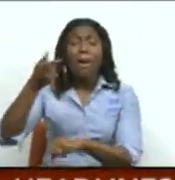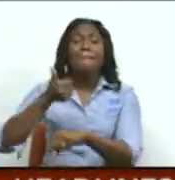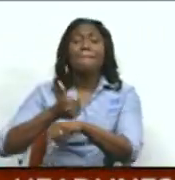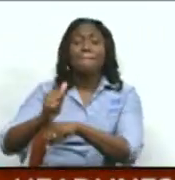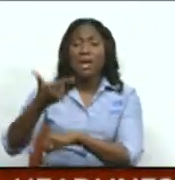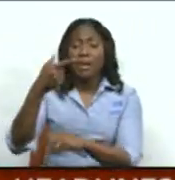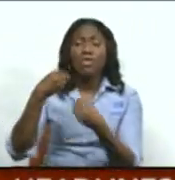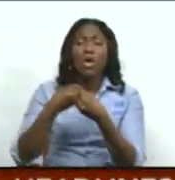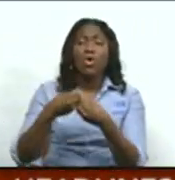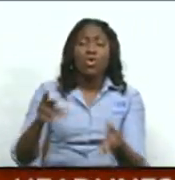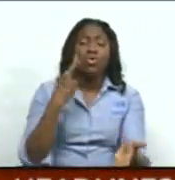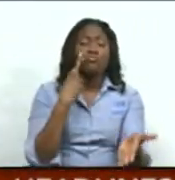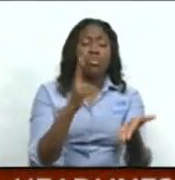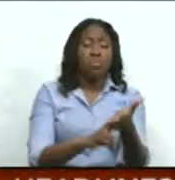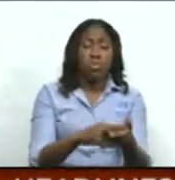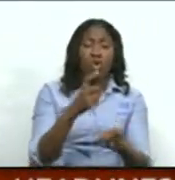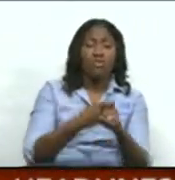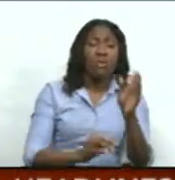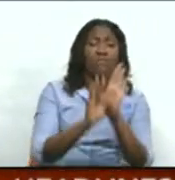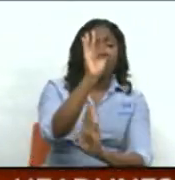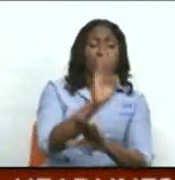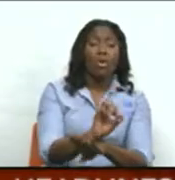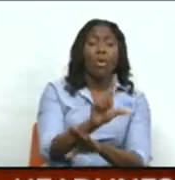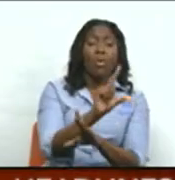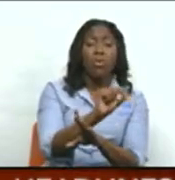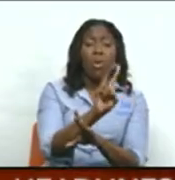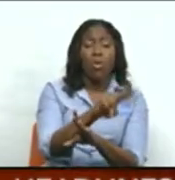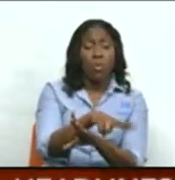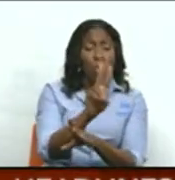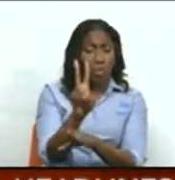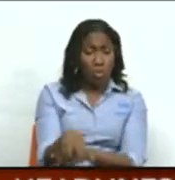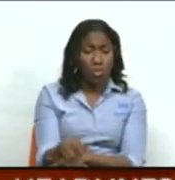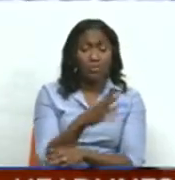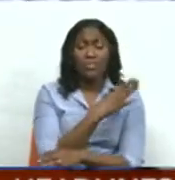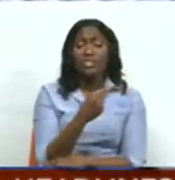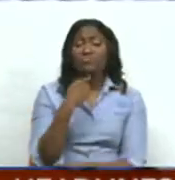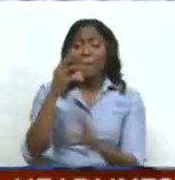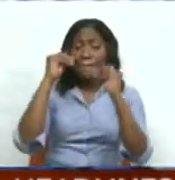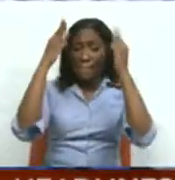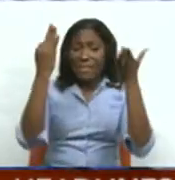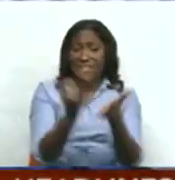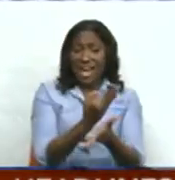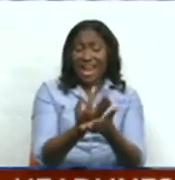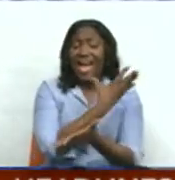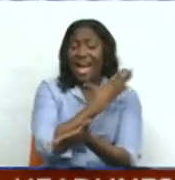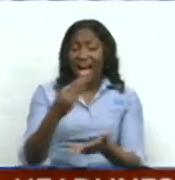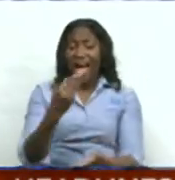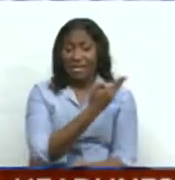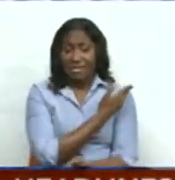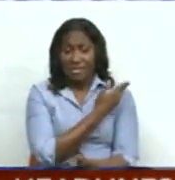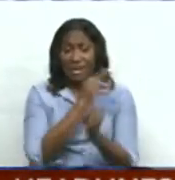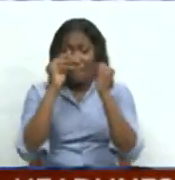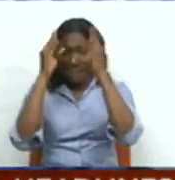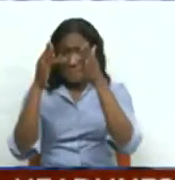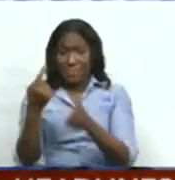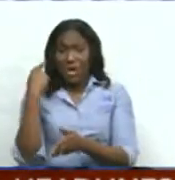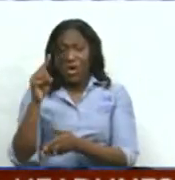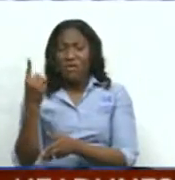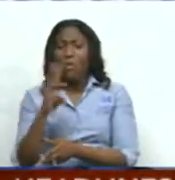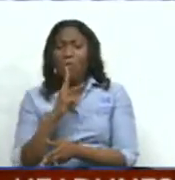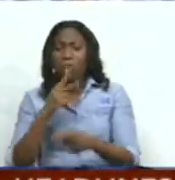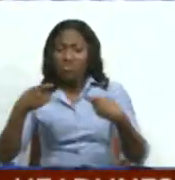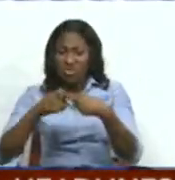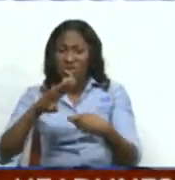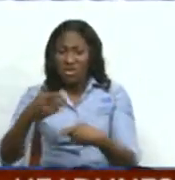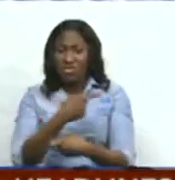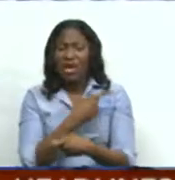report completed since February 2022. And she condemns both Finance Minister Colm Imbert and Public Utilities Minister Marvin Gonzalez